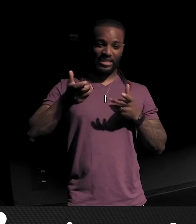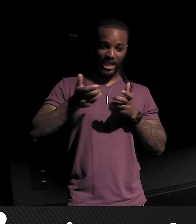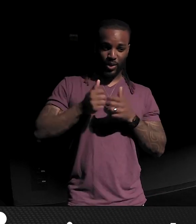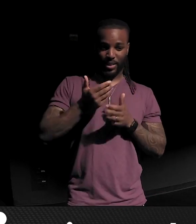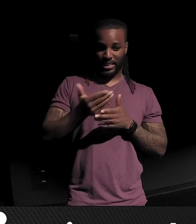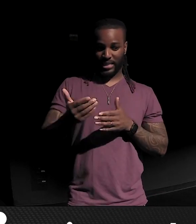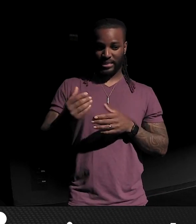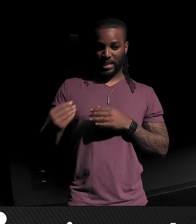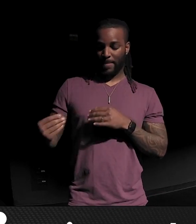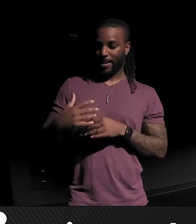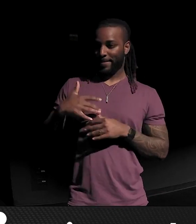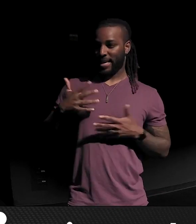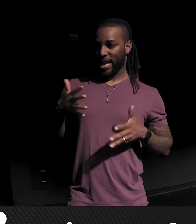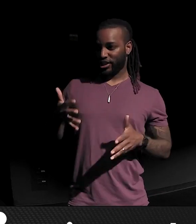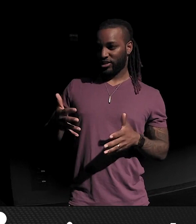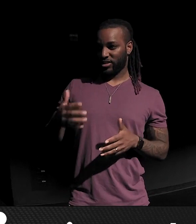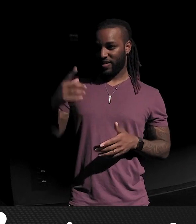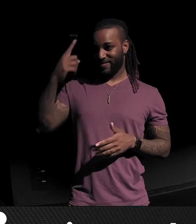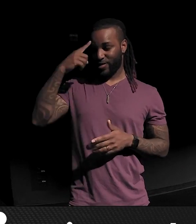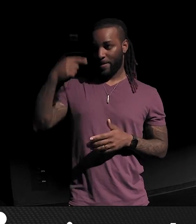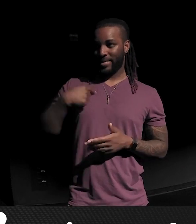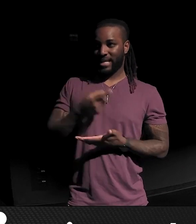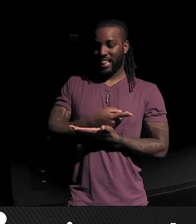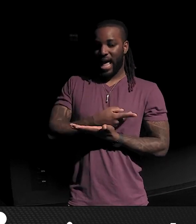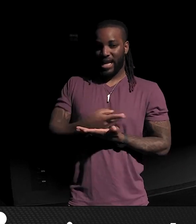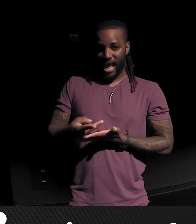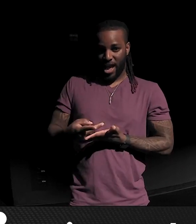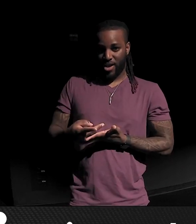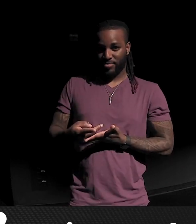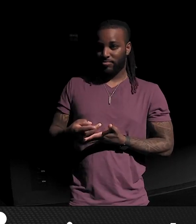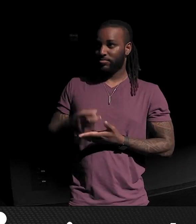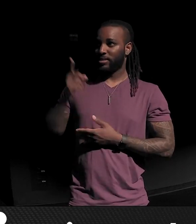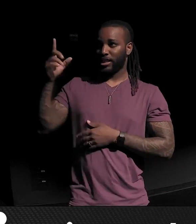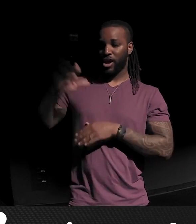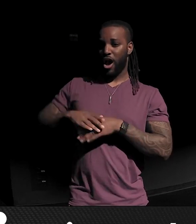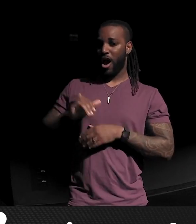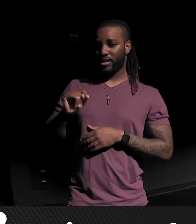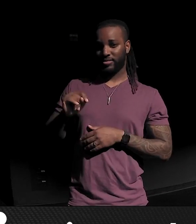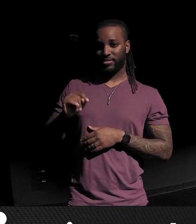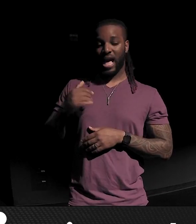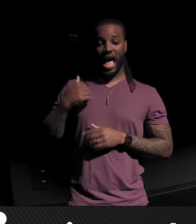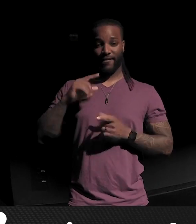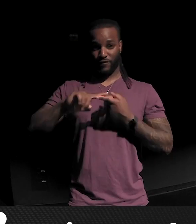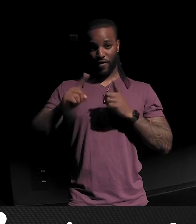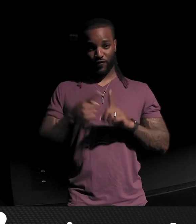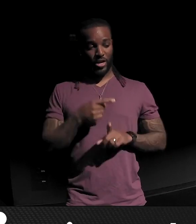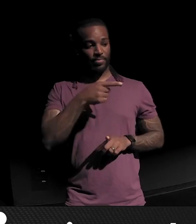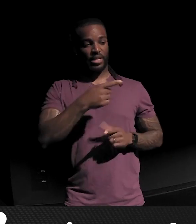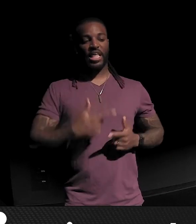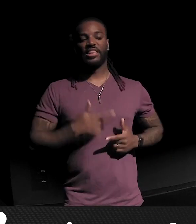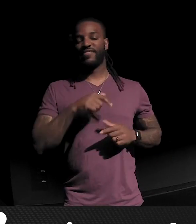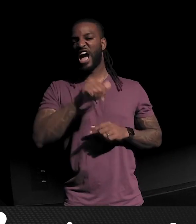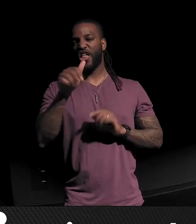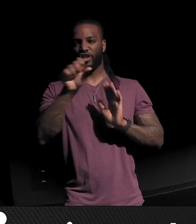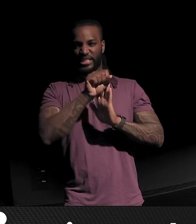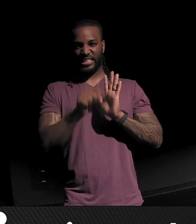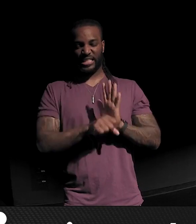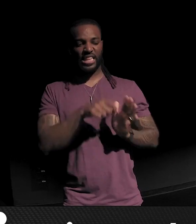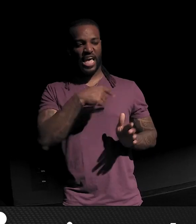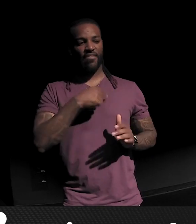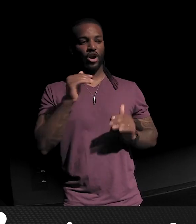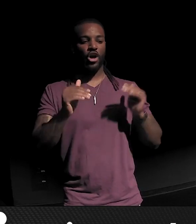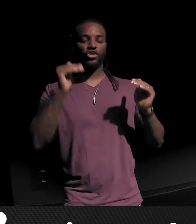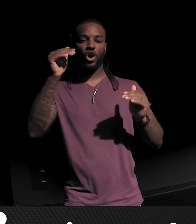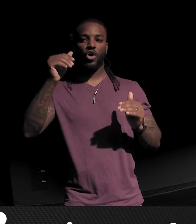is for me to lie down. He's on it. I have a friend who lives in another state, and they have an adult daughter